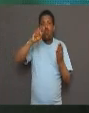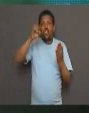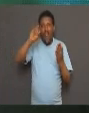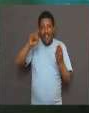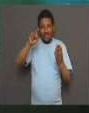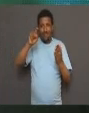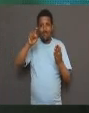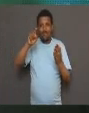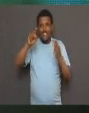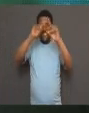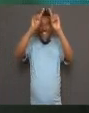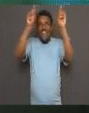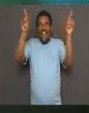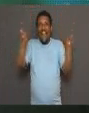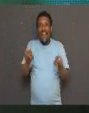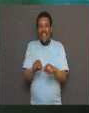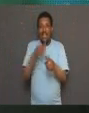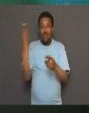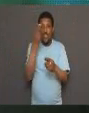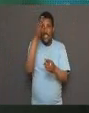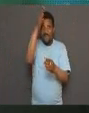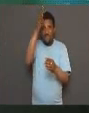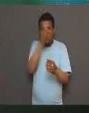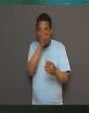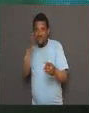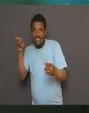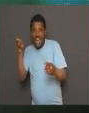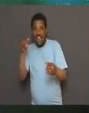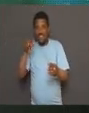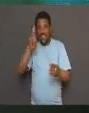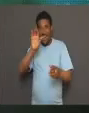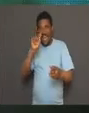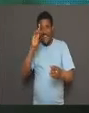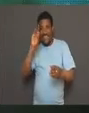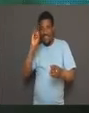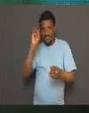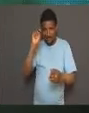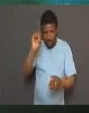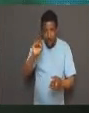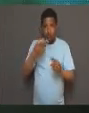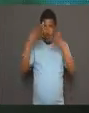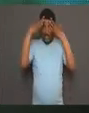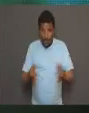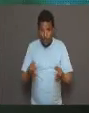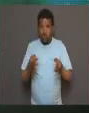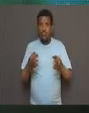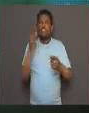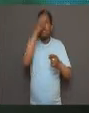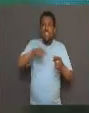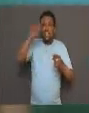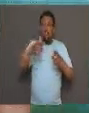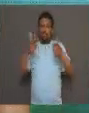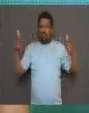circles using the radius to determine the size of the circle on the